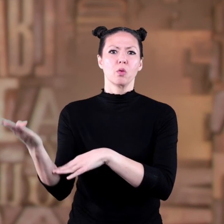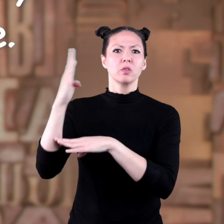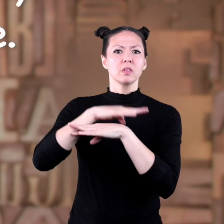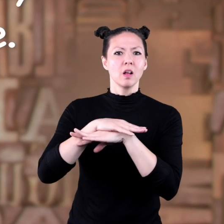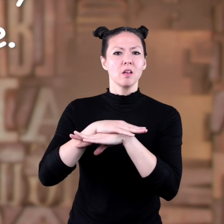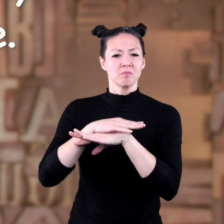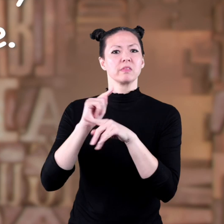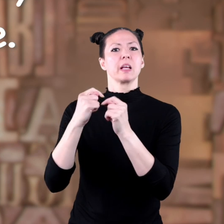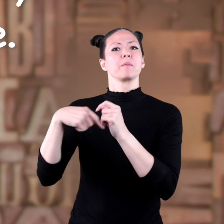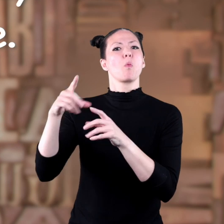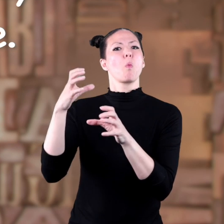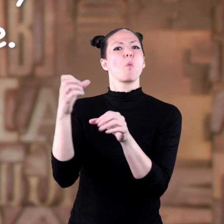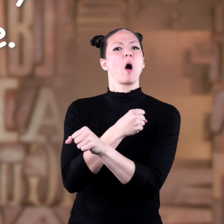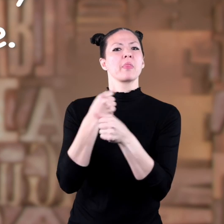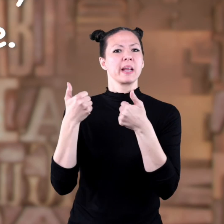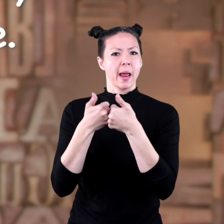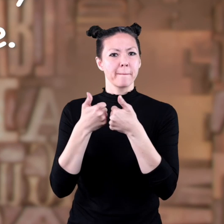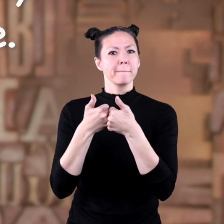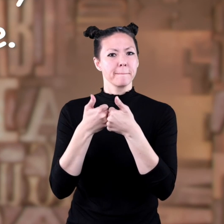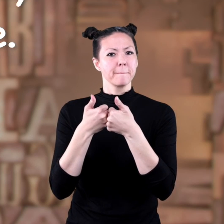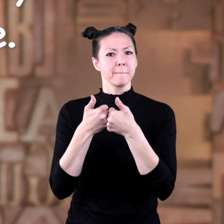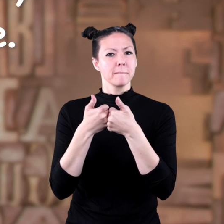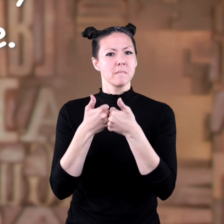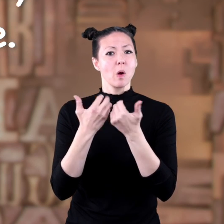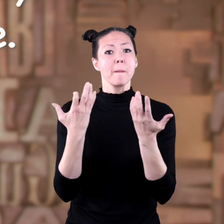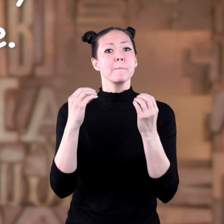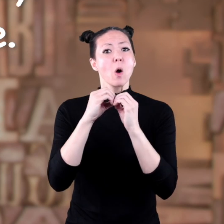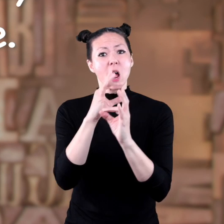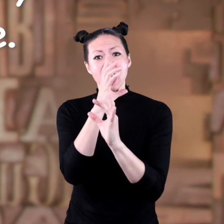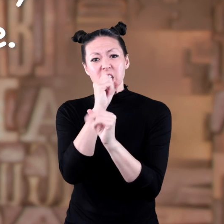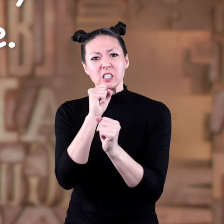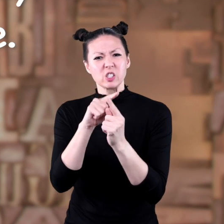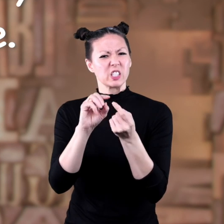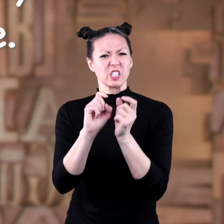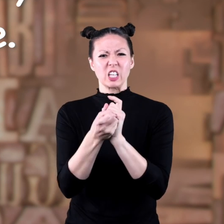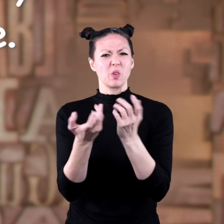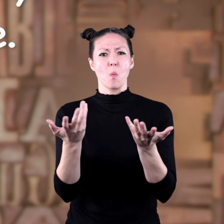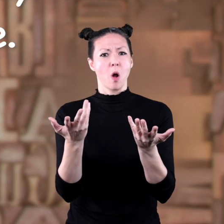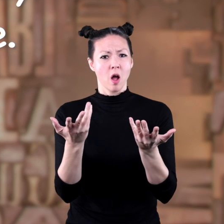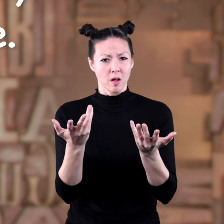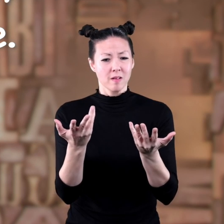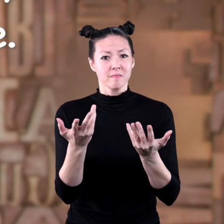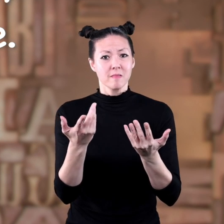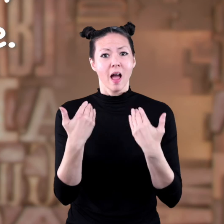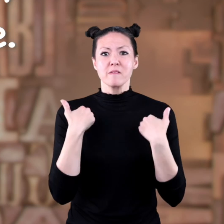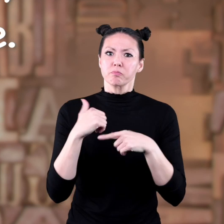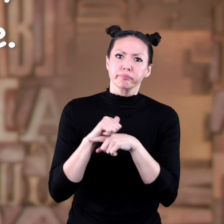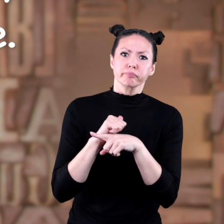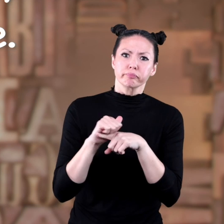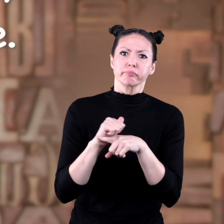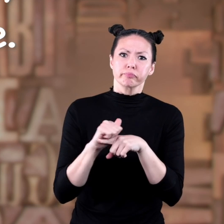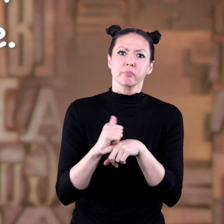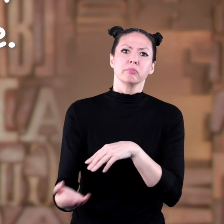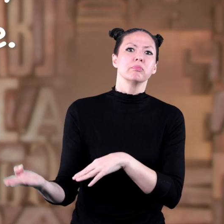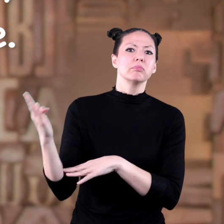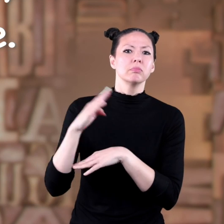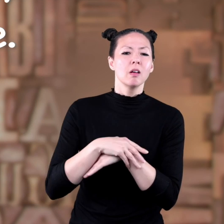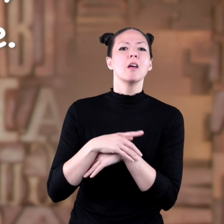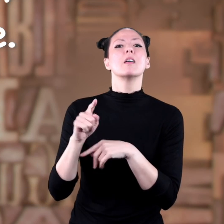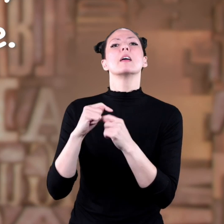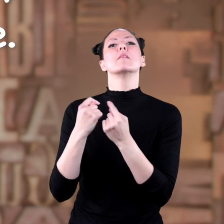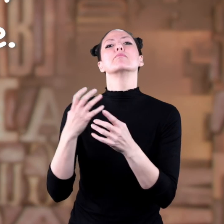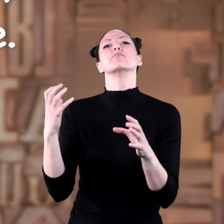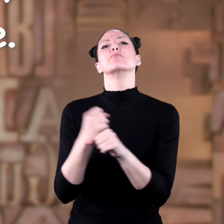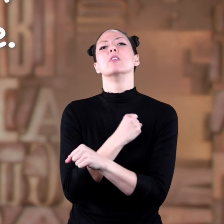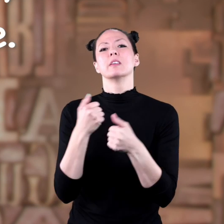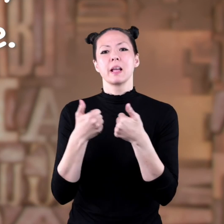all day. The team won the game. It would be much more interesting to change it to, having practiced all day, the team